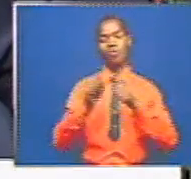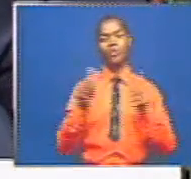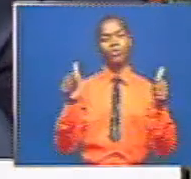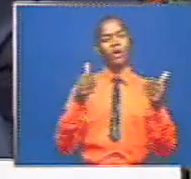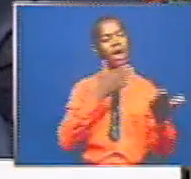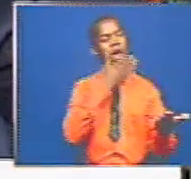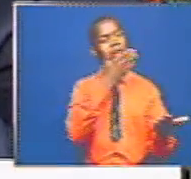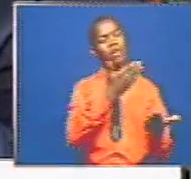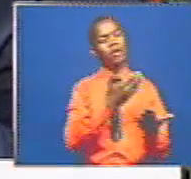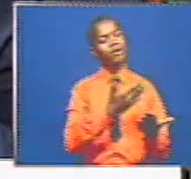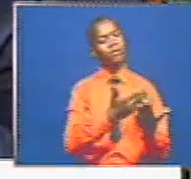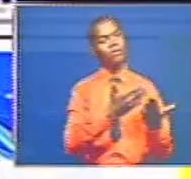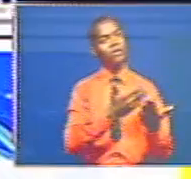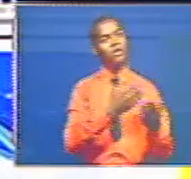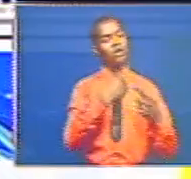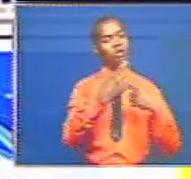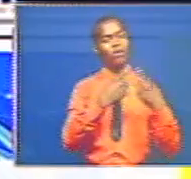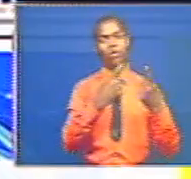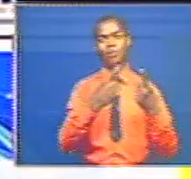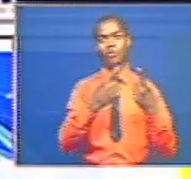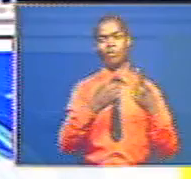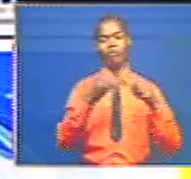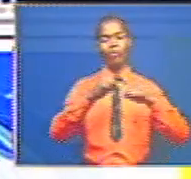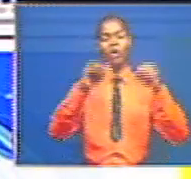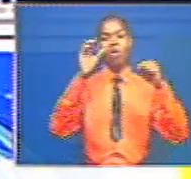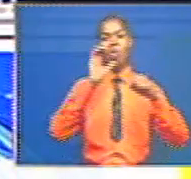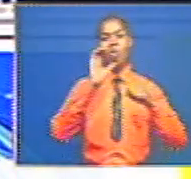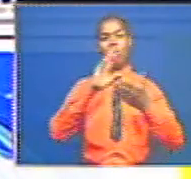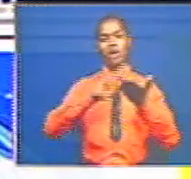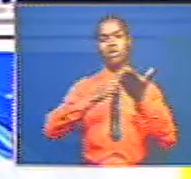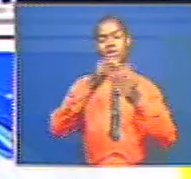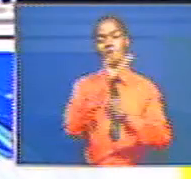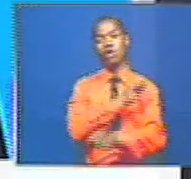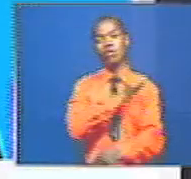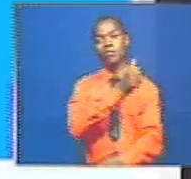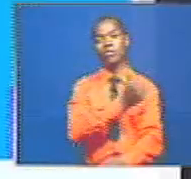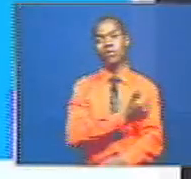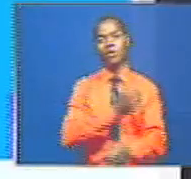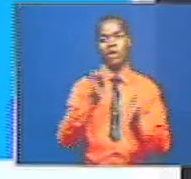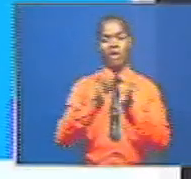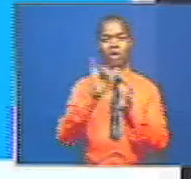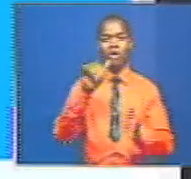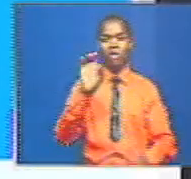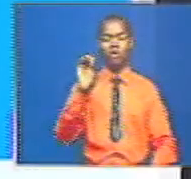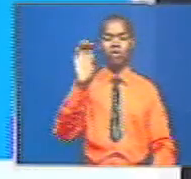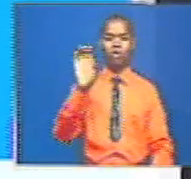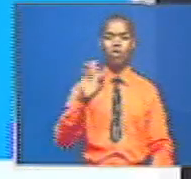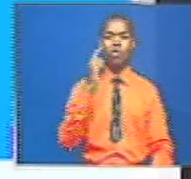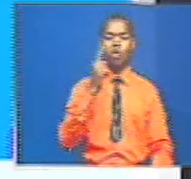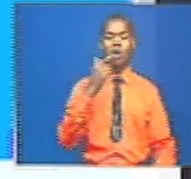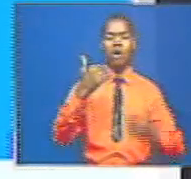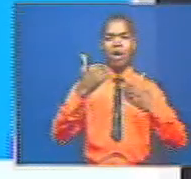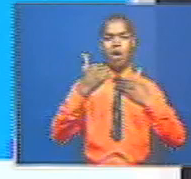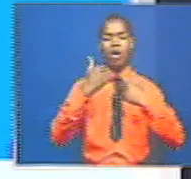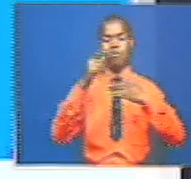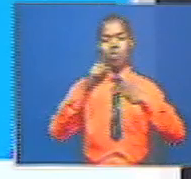thank you very much. Of course, we've been talking to the chairperson of the Water Resource Authority, that is Joe Mutambu, who is just putting some insights